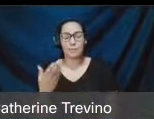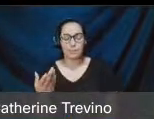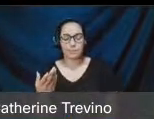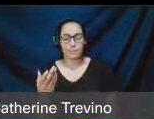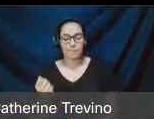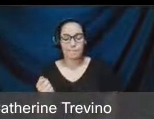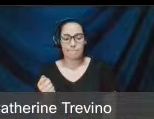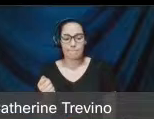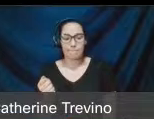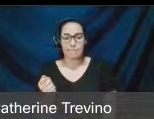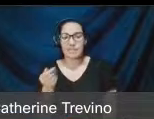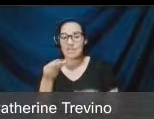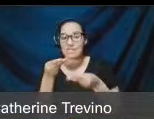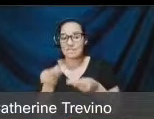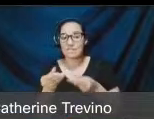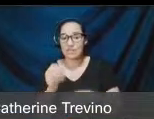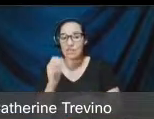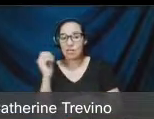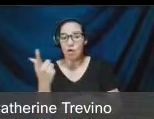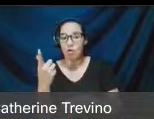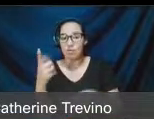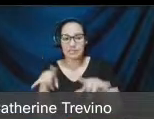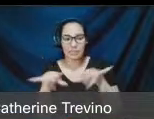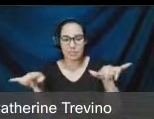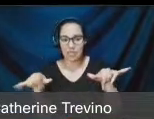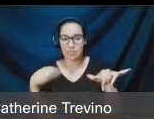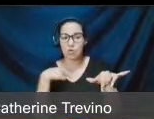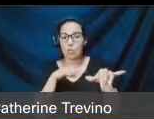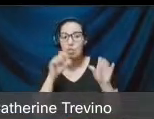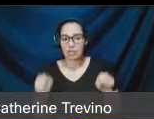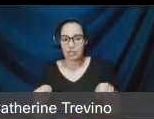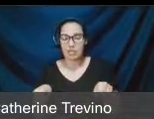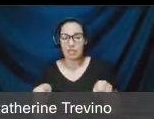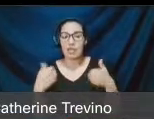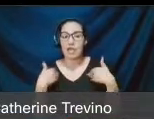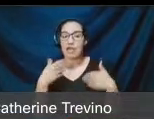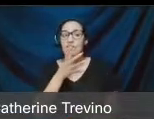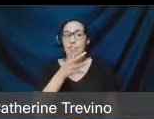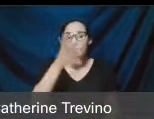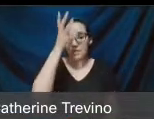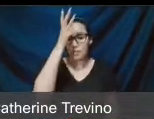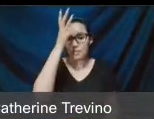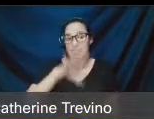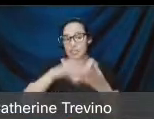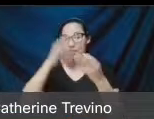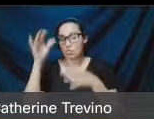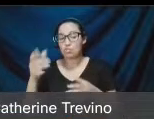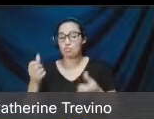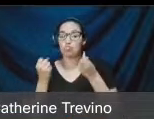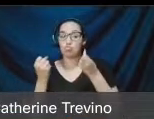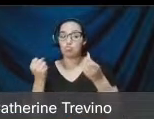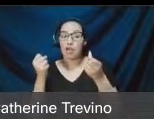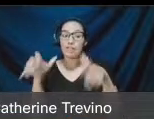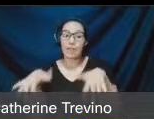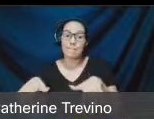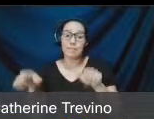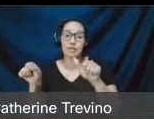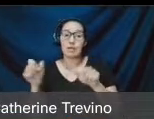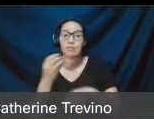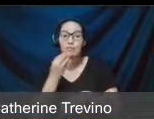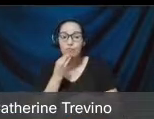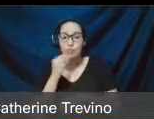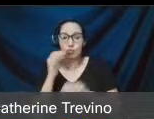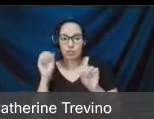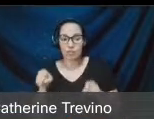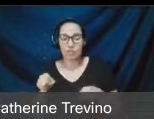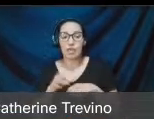feed everybody in one setting. We can have parents and students drive up to the site and pick up the food, was